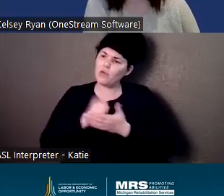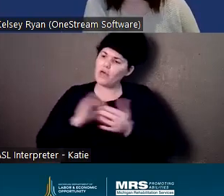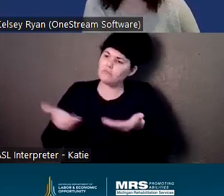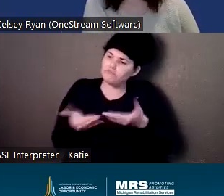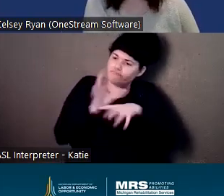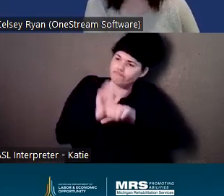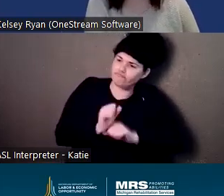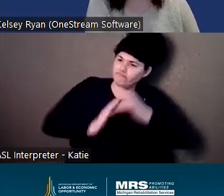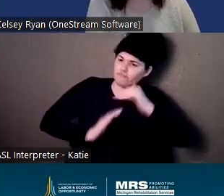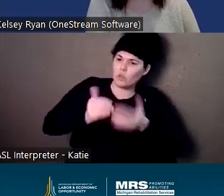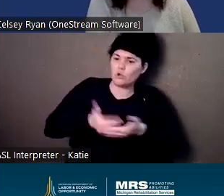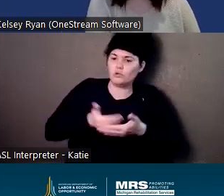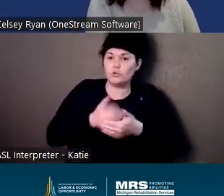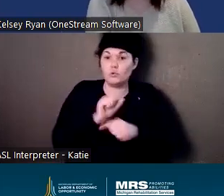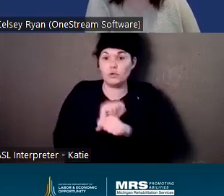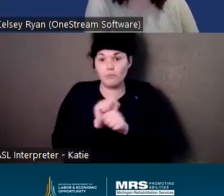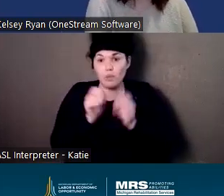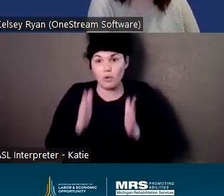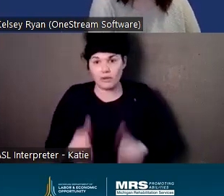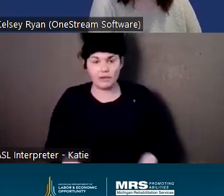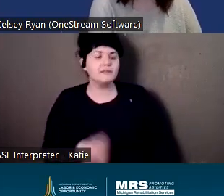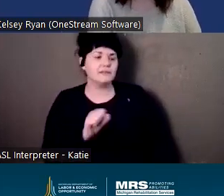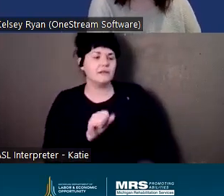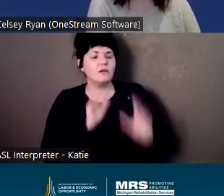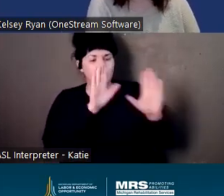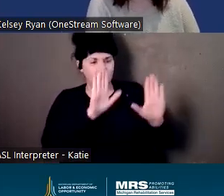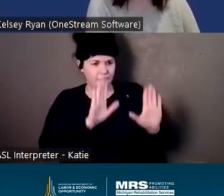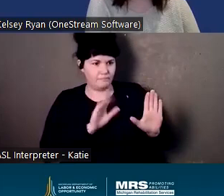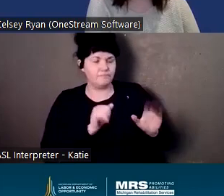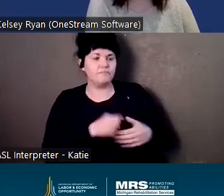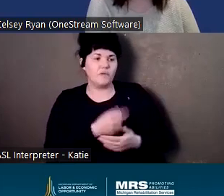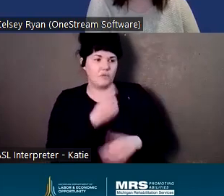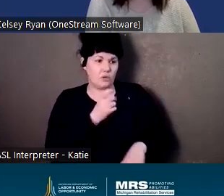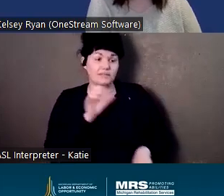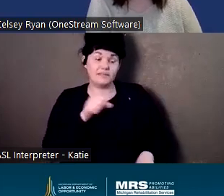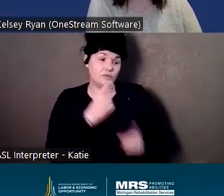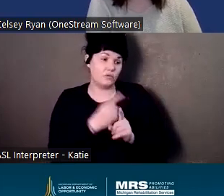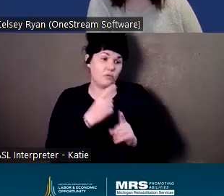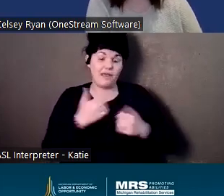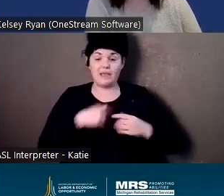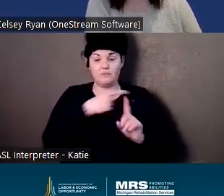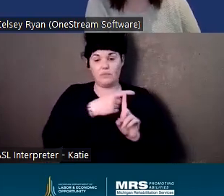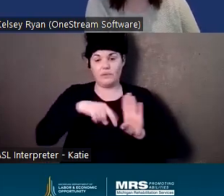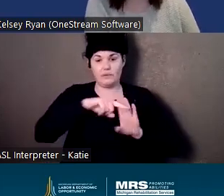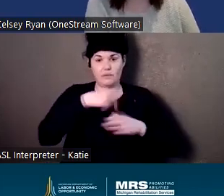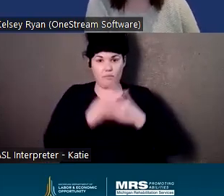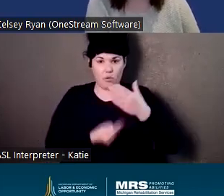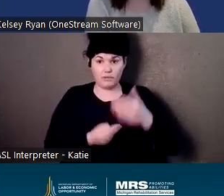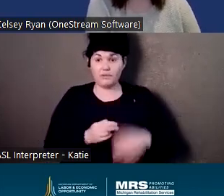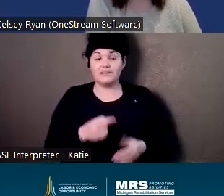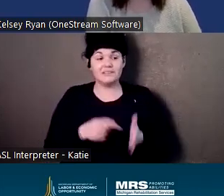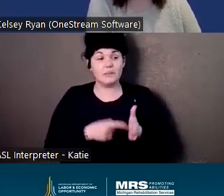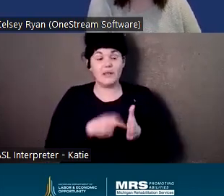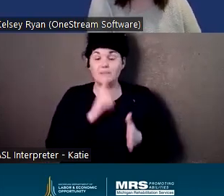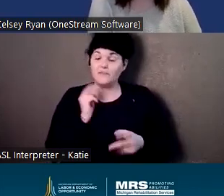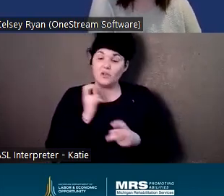Absolutely. Great question. And definitely it does have its pros and cons, right? That it's very hard sometimes to